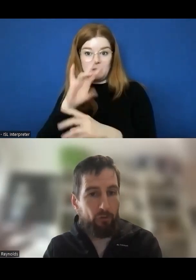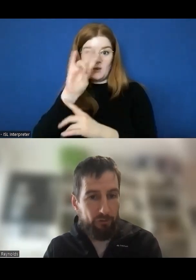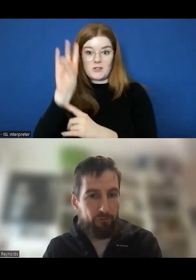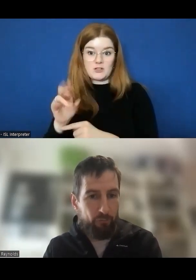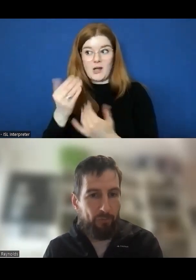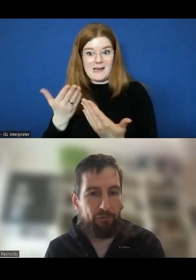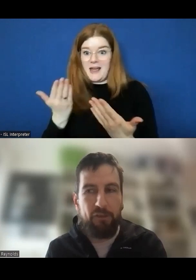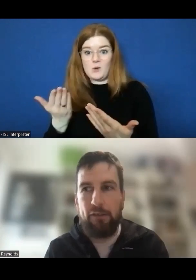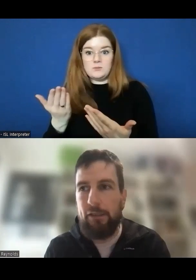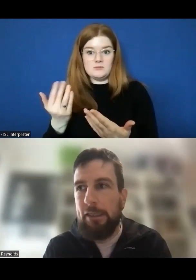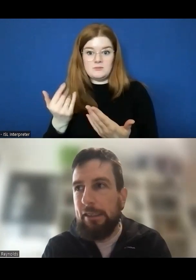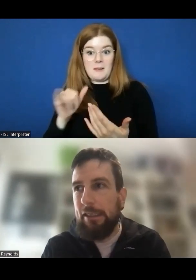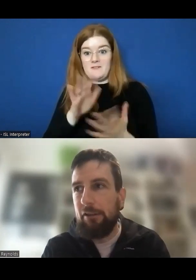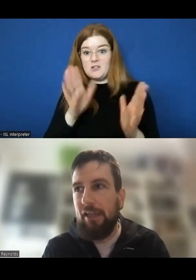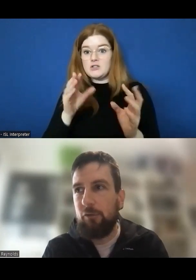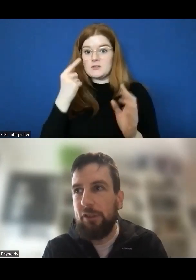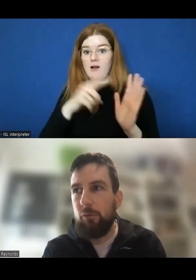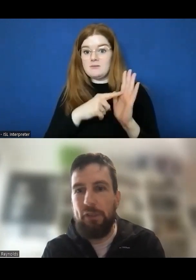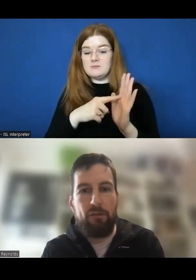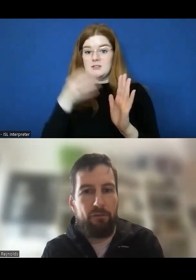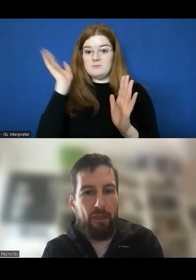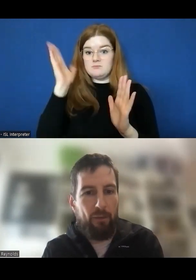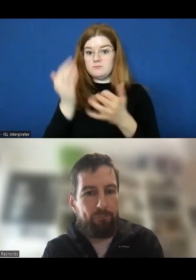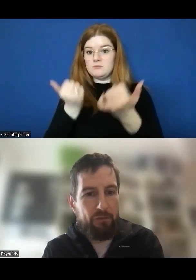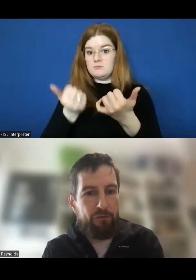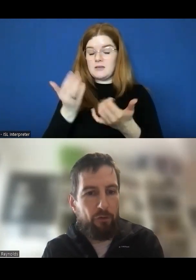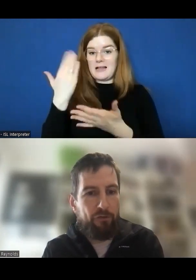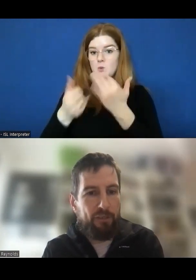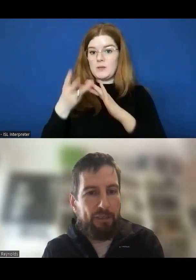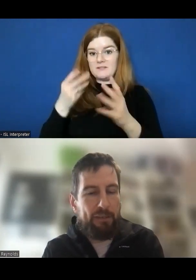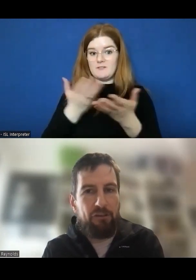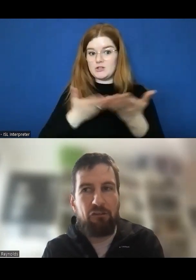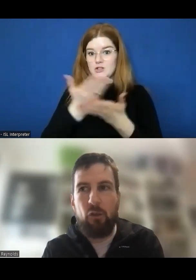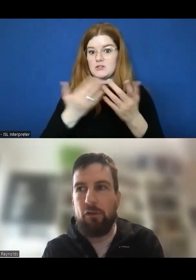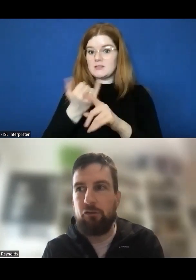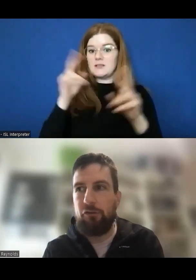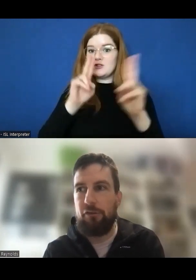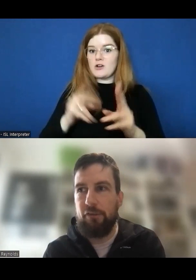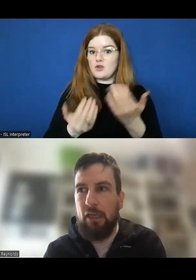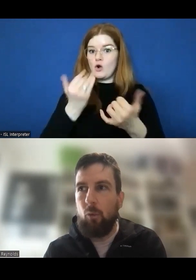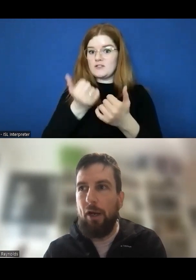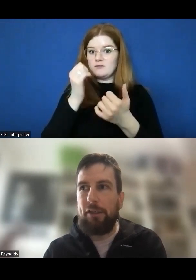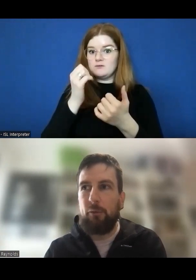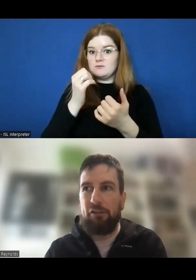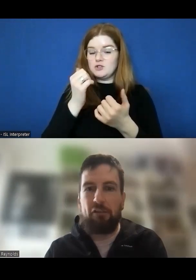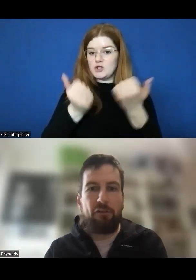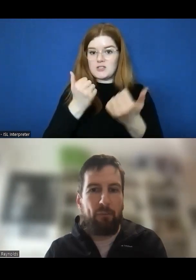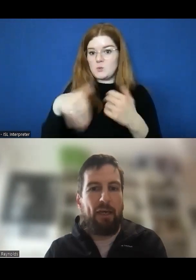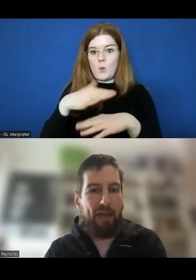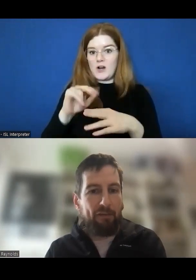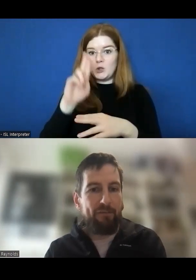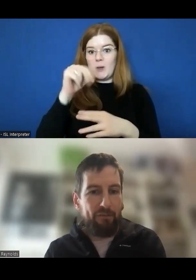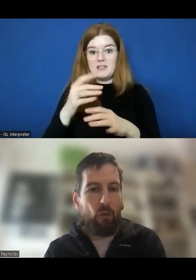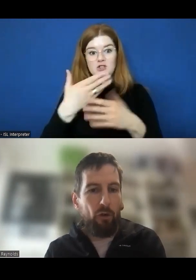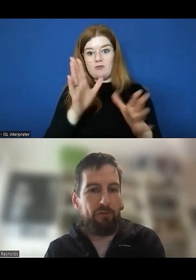is now, somebody may have seen the hearings last week was being discussed in the International Court of Justice, where the UN General Assembly